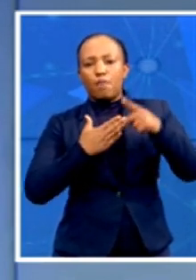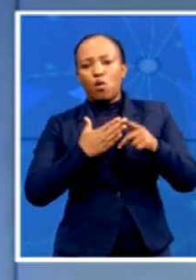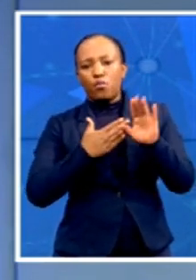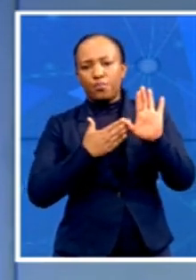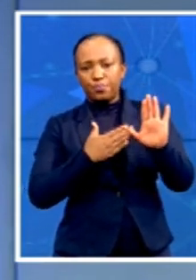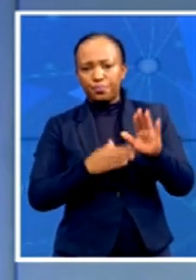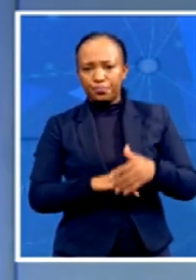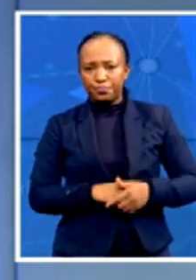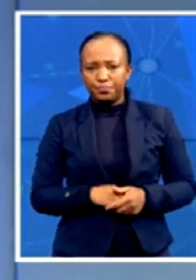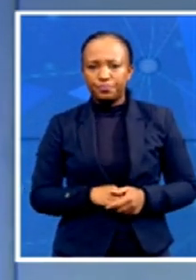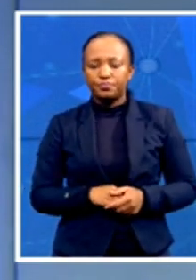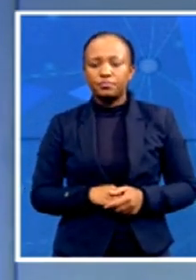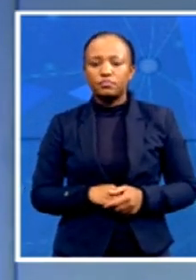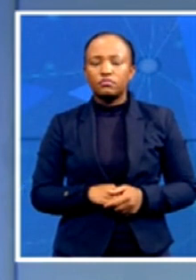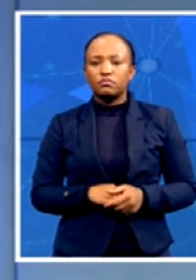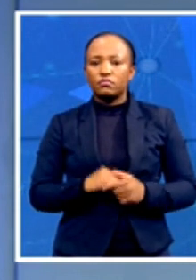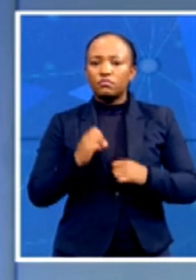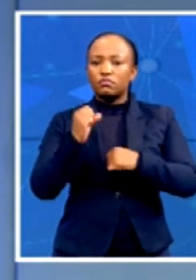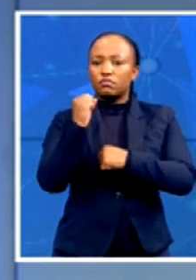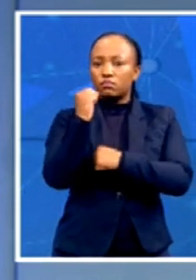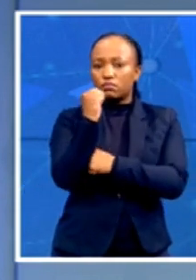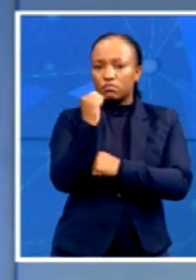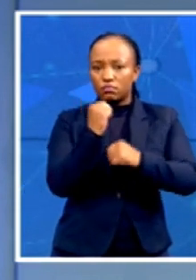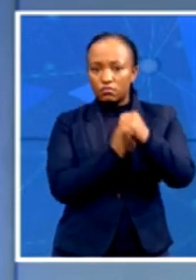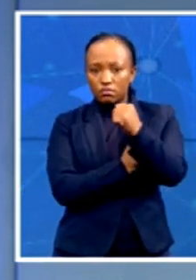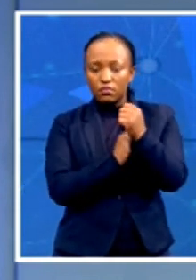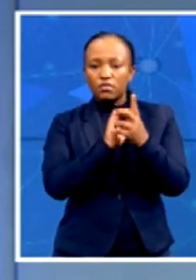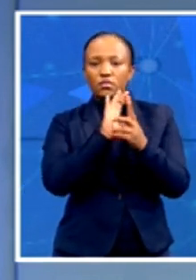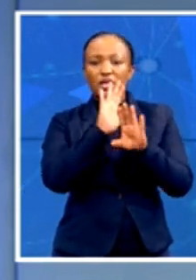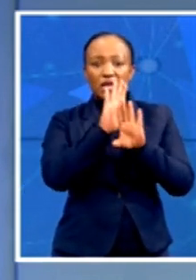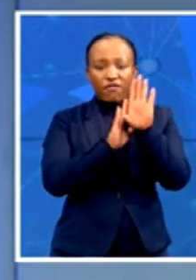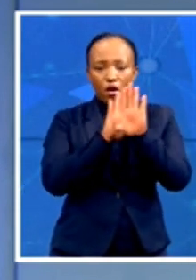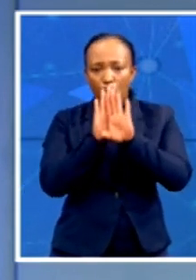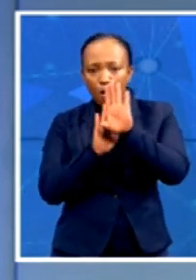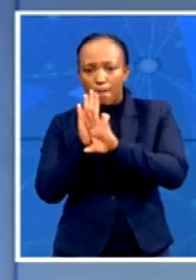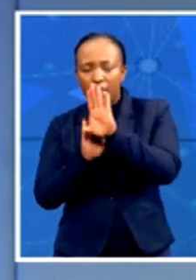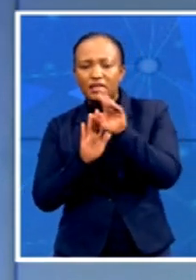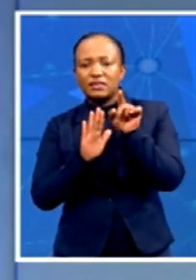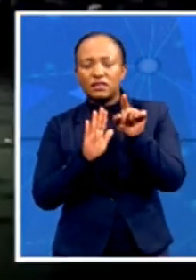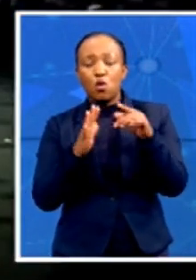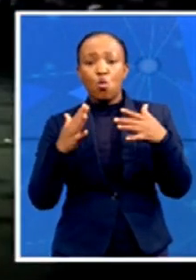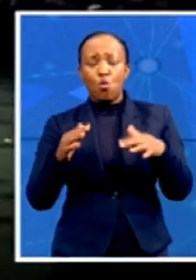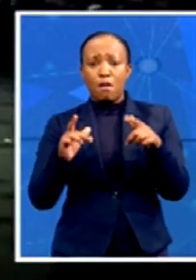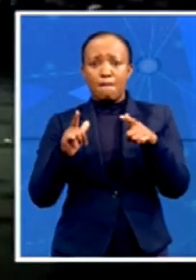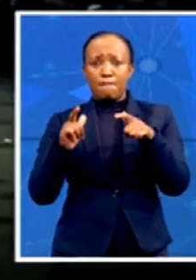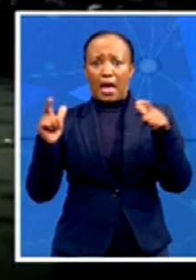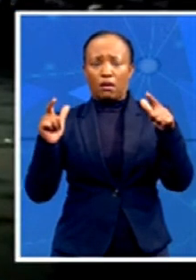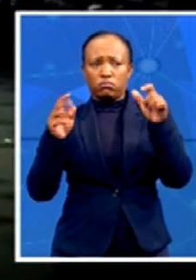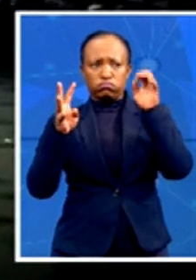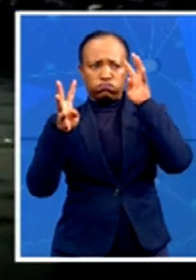Infrastructure development at a massive and innovative scale is critical for the